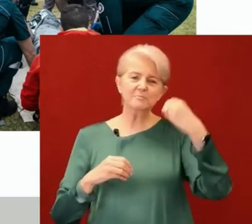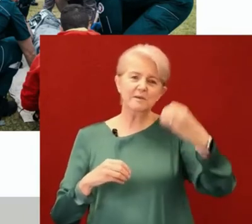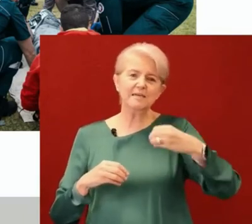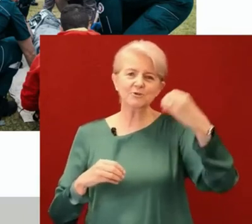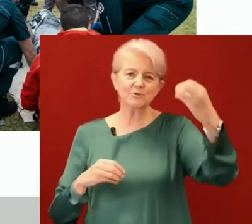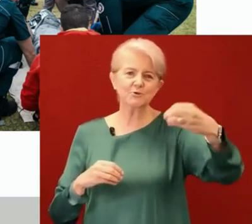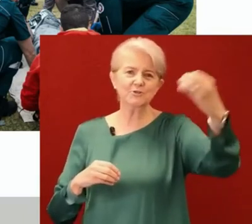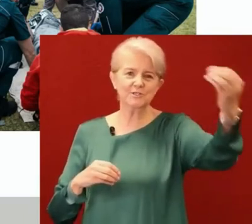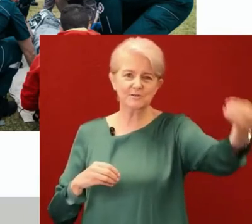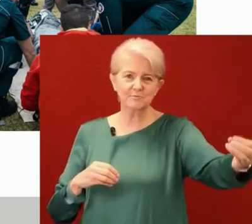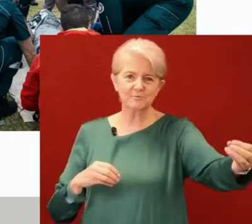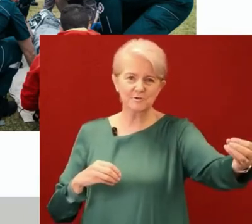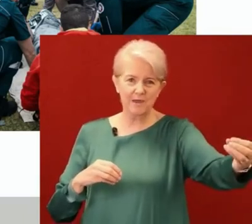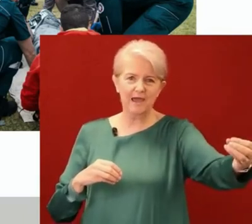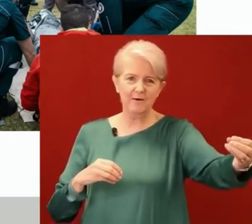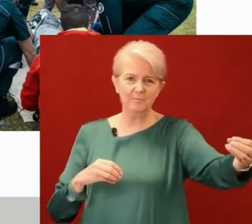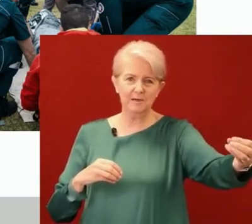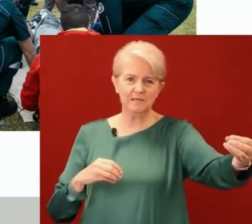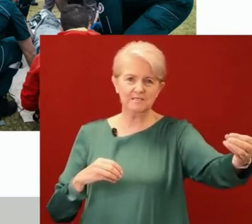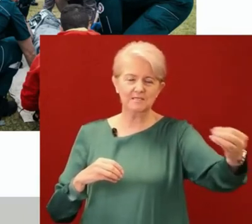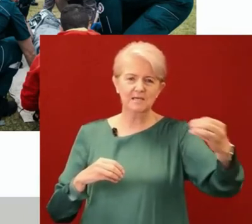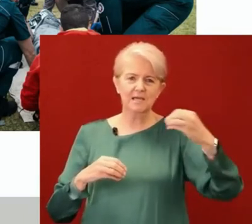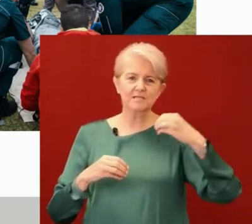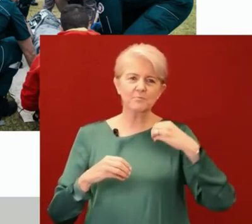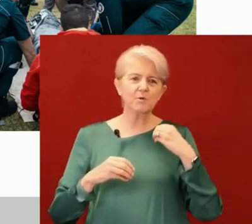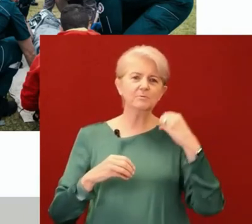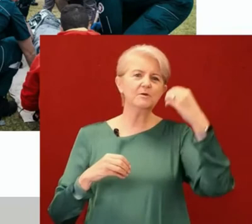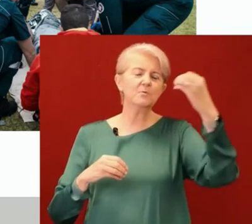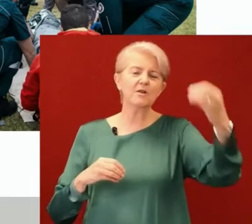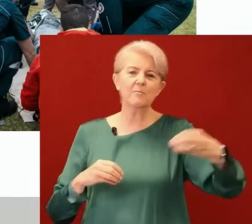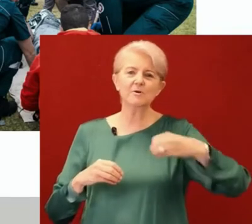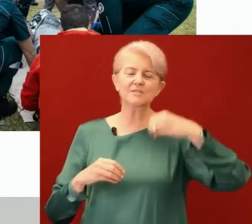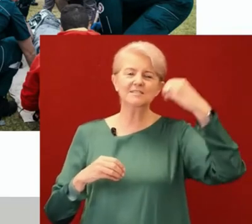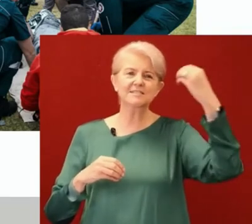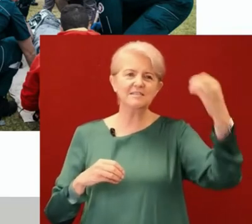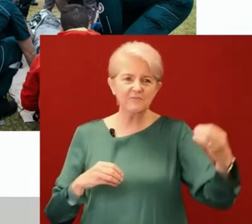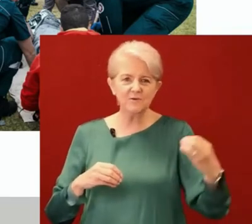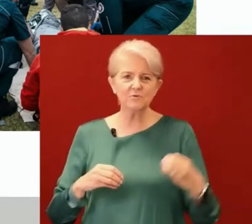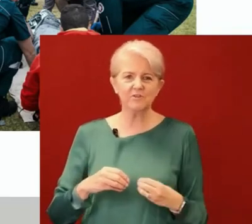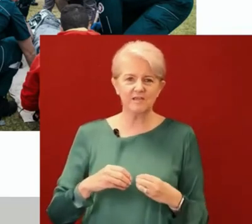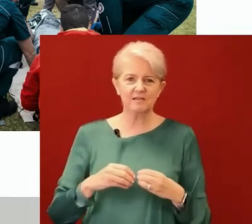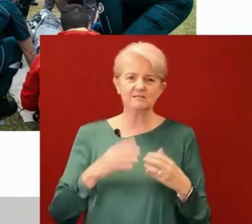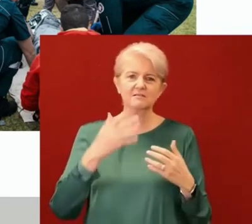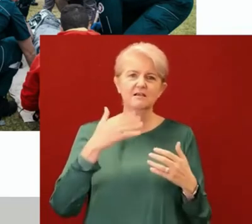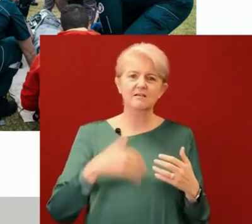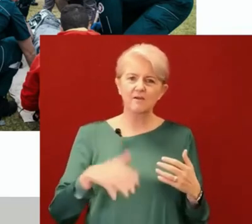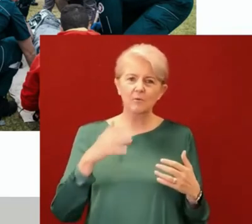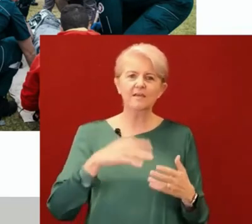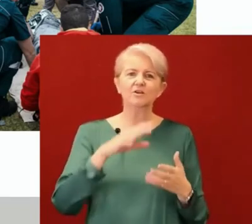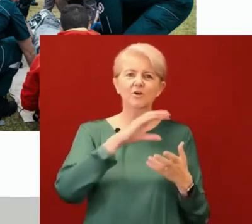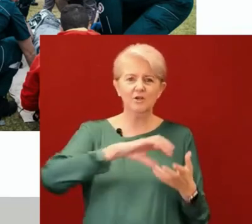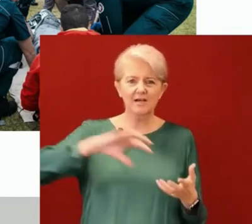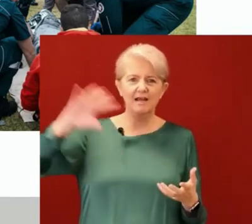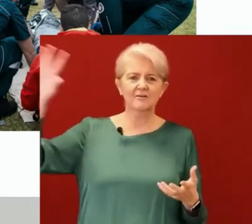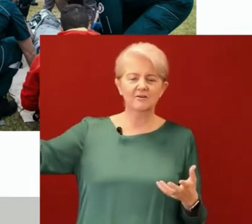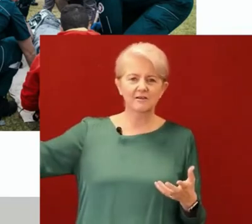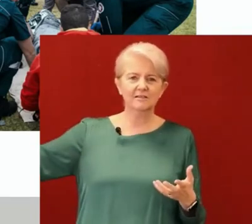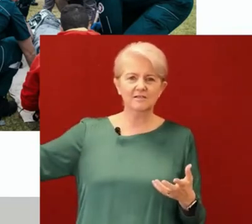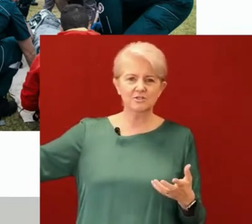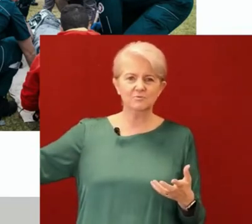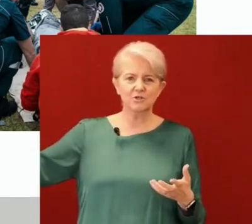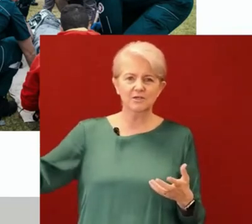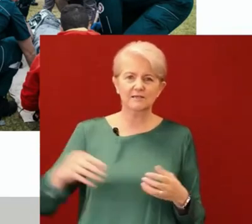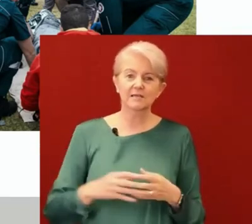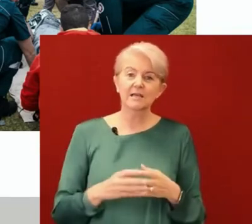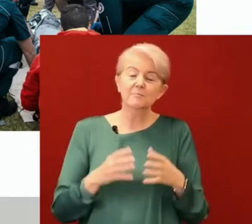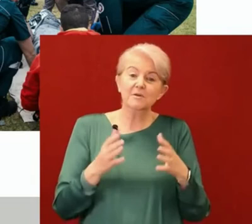that speaking truth to power piece is probably one of the most difficult things that we can learn in our